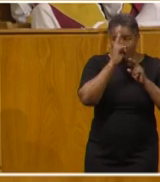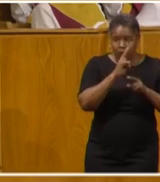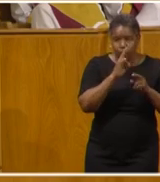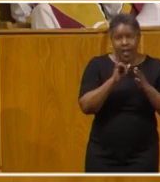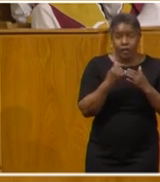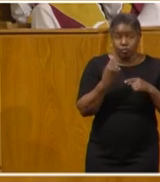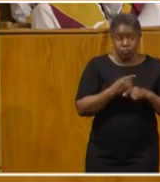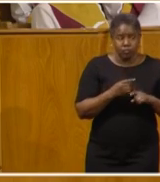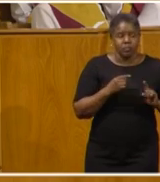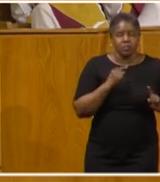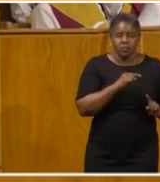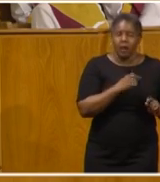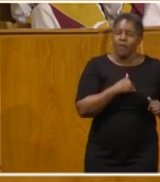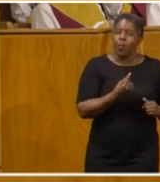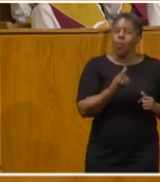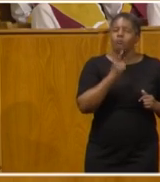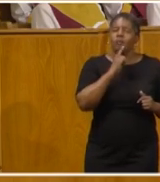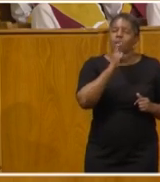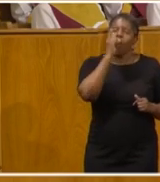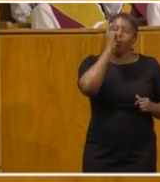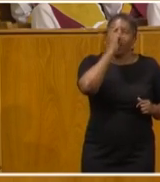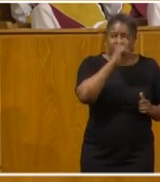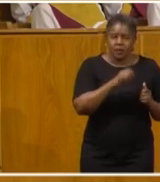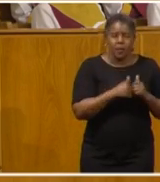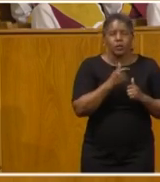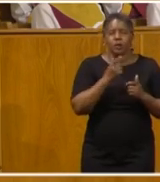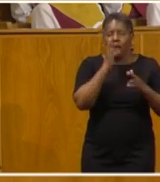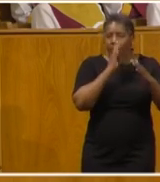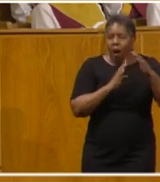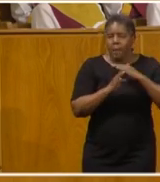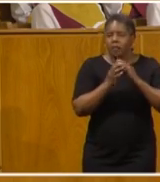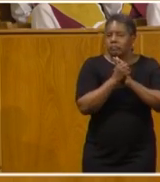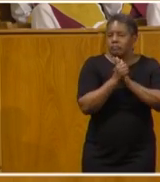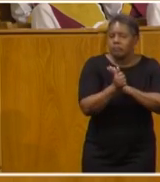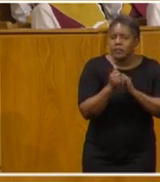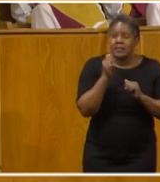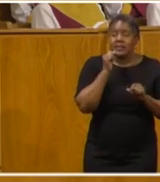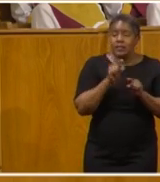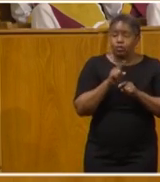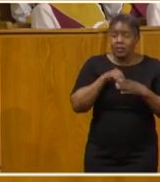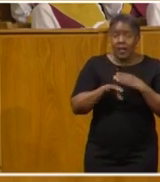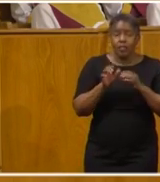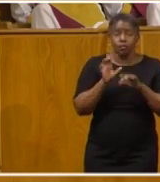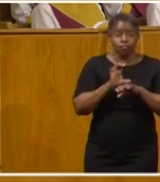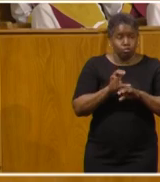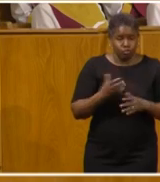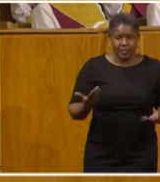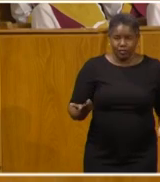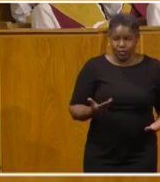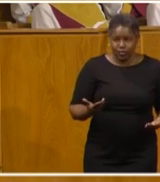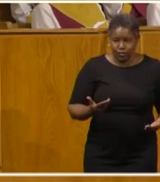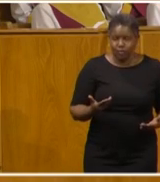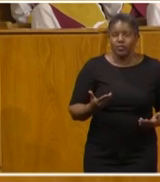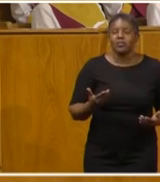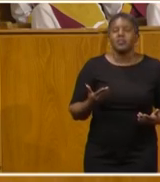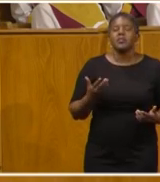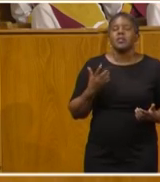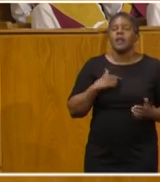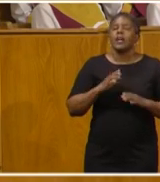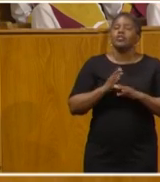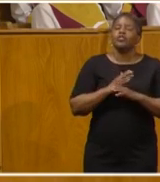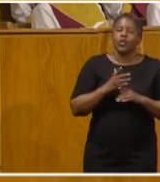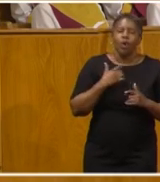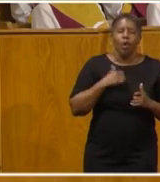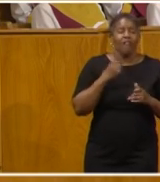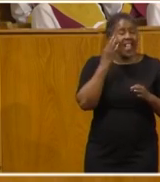today, we have one of our wisest and really most humble and gifted sisters in the body of Christ who has agreed to share her walk